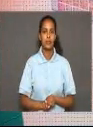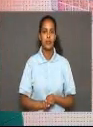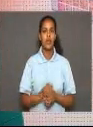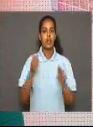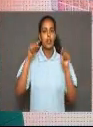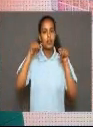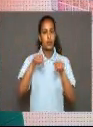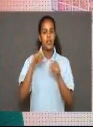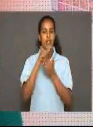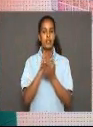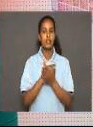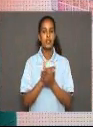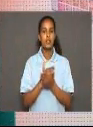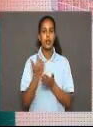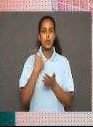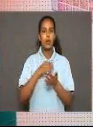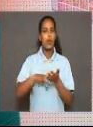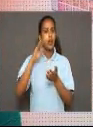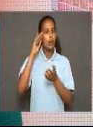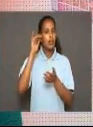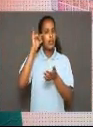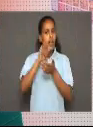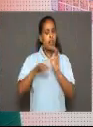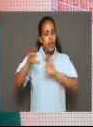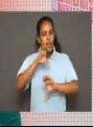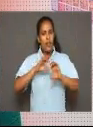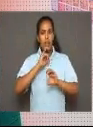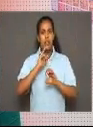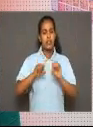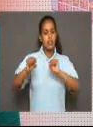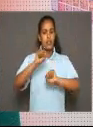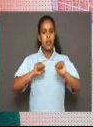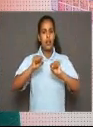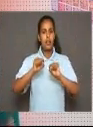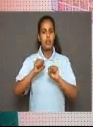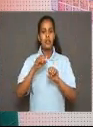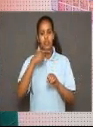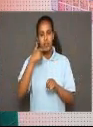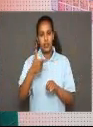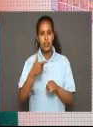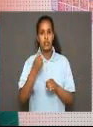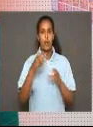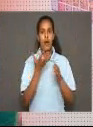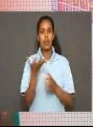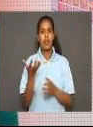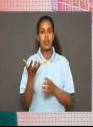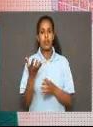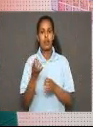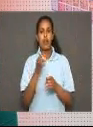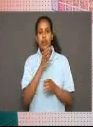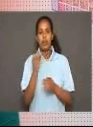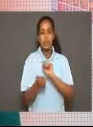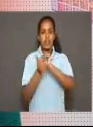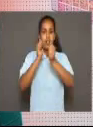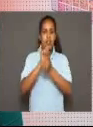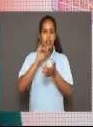In today's lesson, we learned that chemistry is the science that deals with matter and the